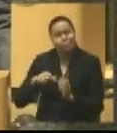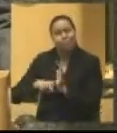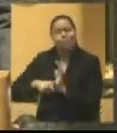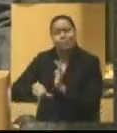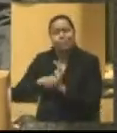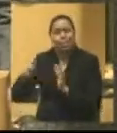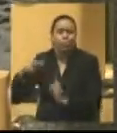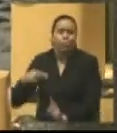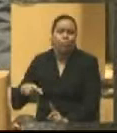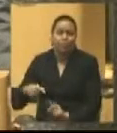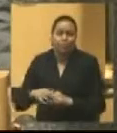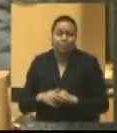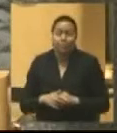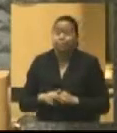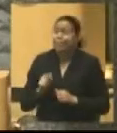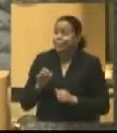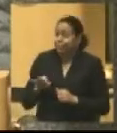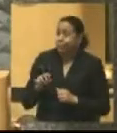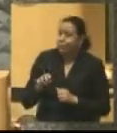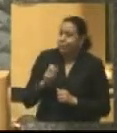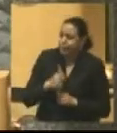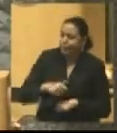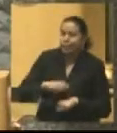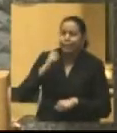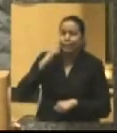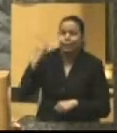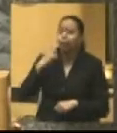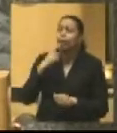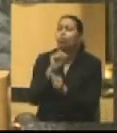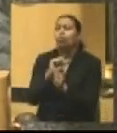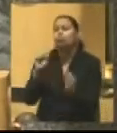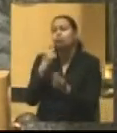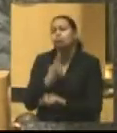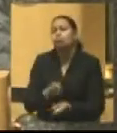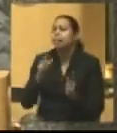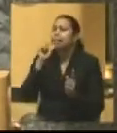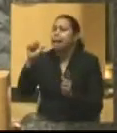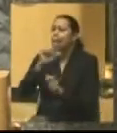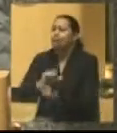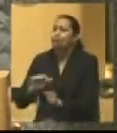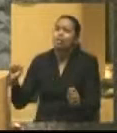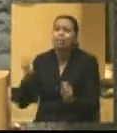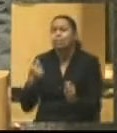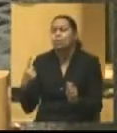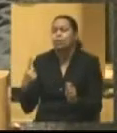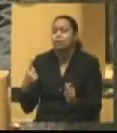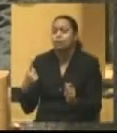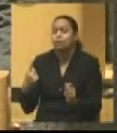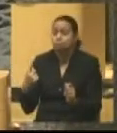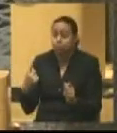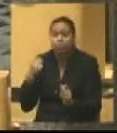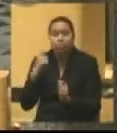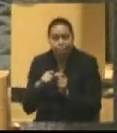and it is this. If you ever hear someone say that the Emancipation Proclamation didn't free a single slave, think